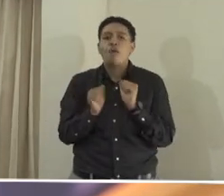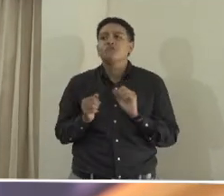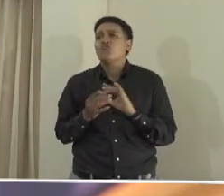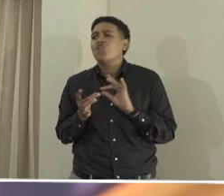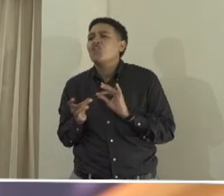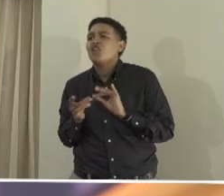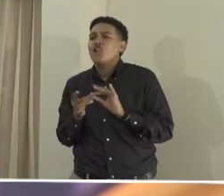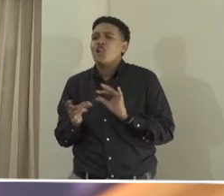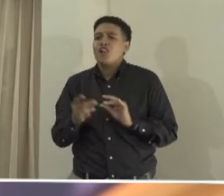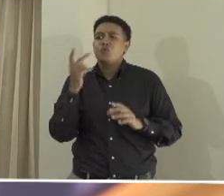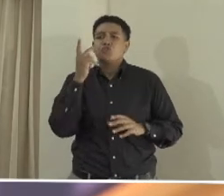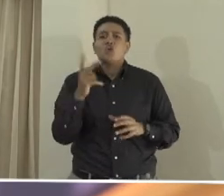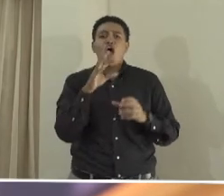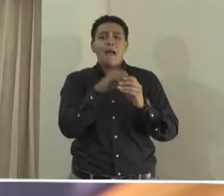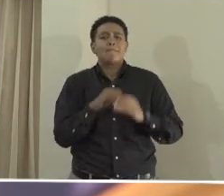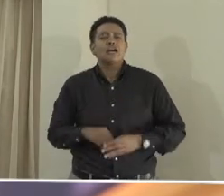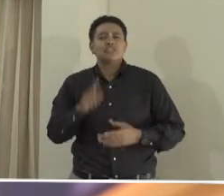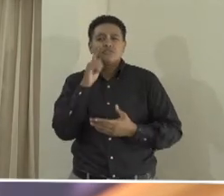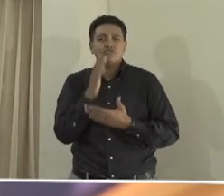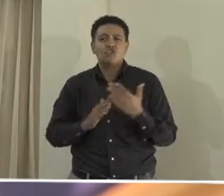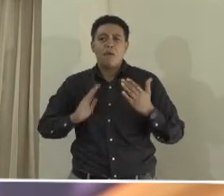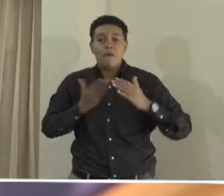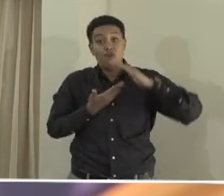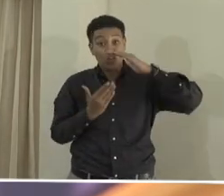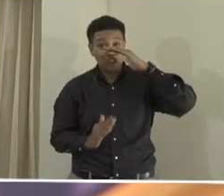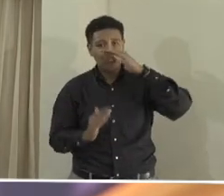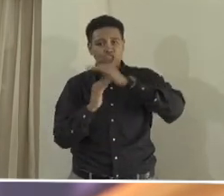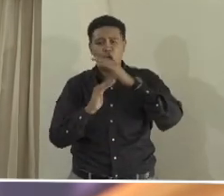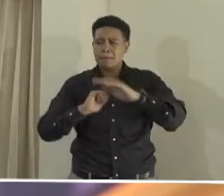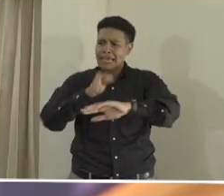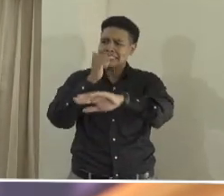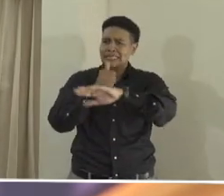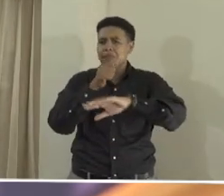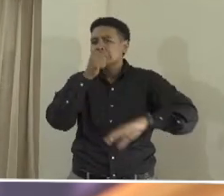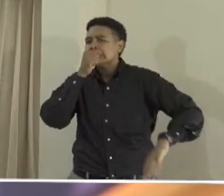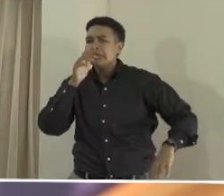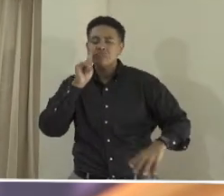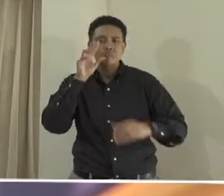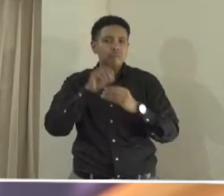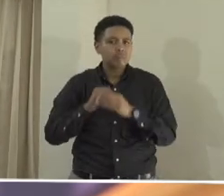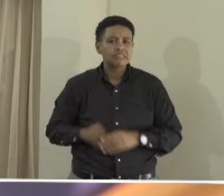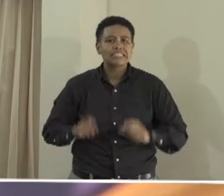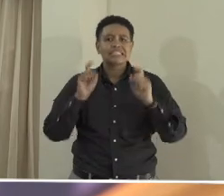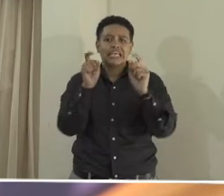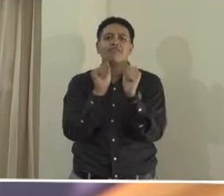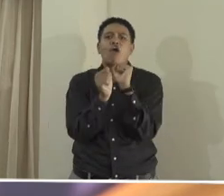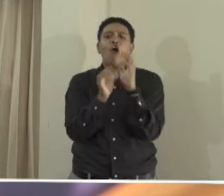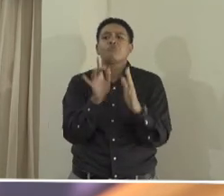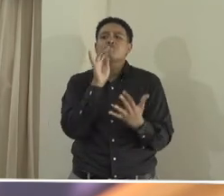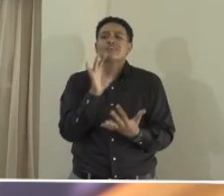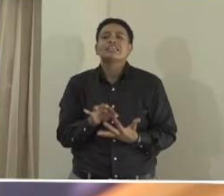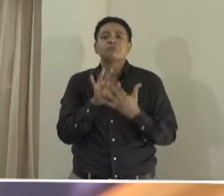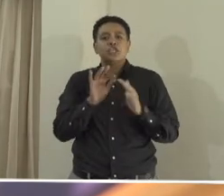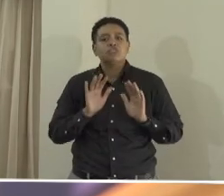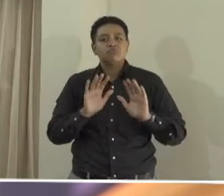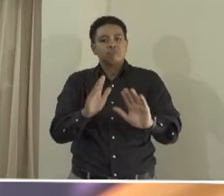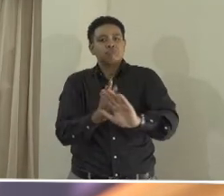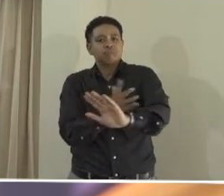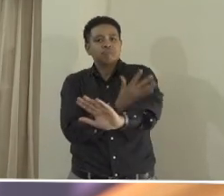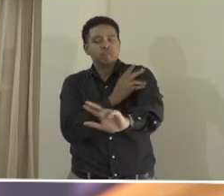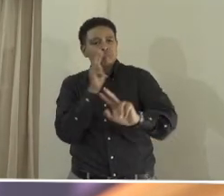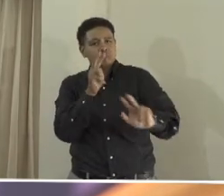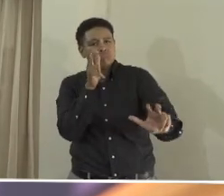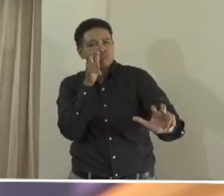saw participation of some of our top established artists, giving the competition a special boost